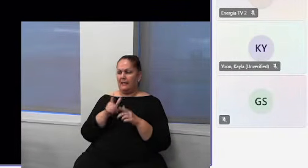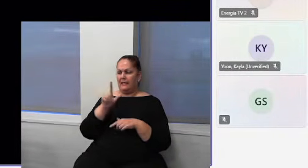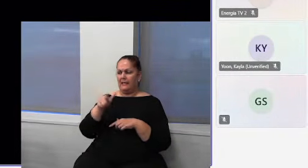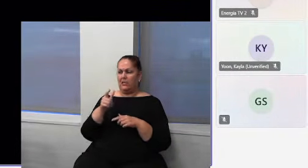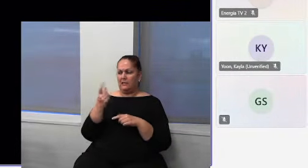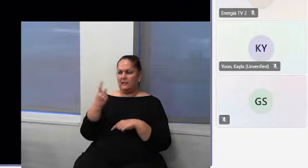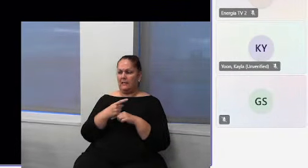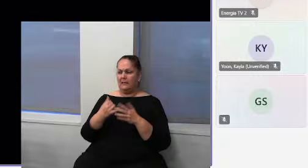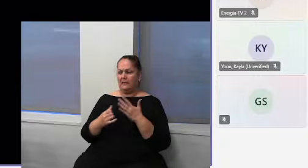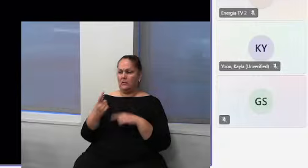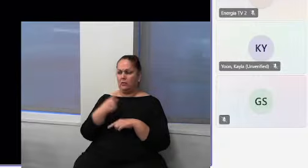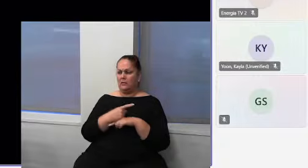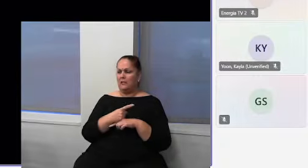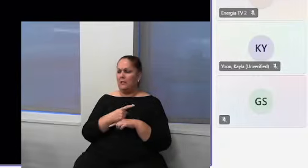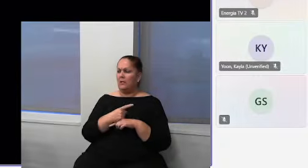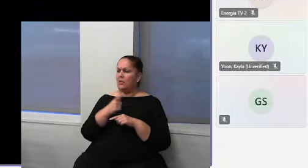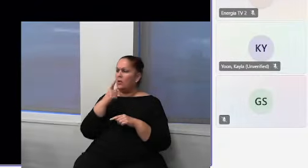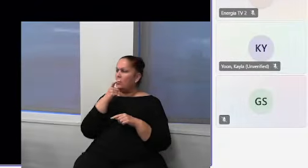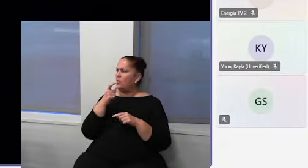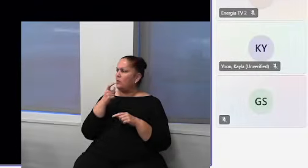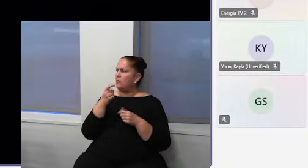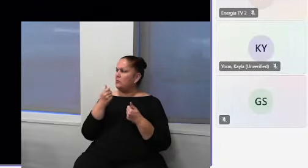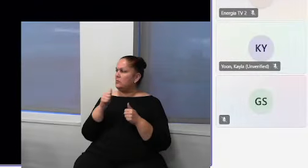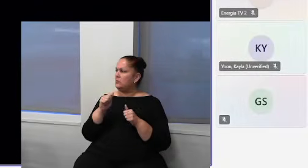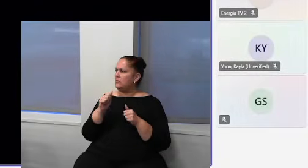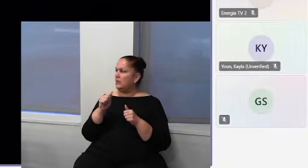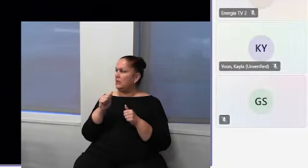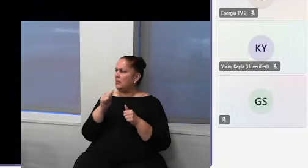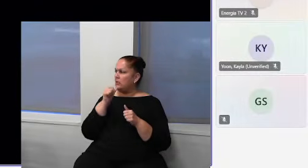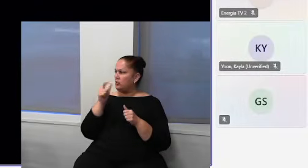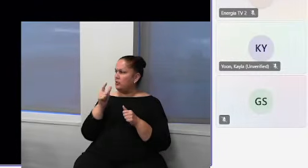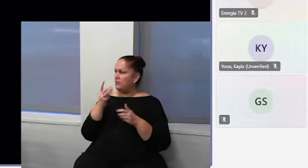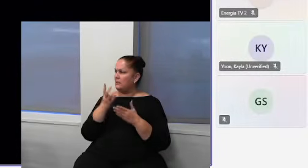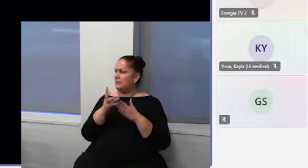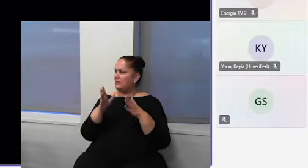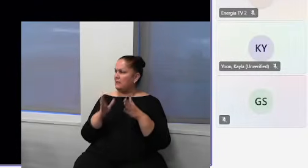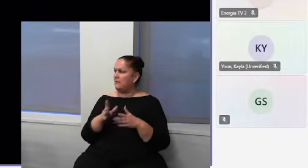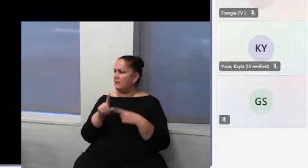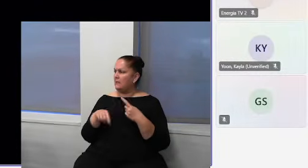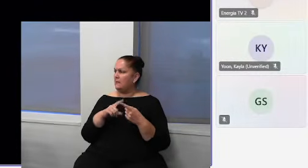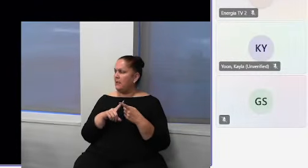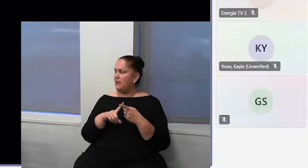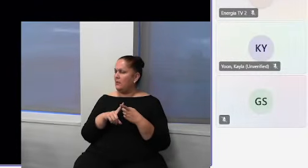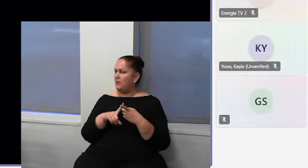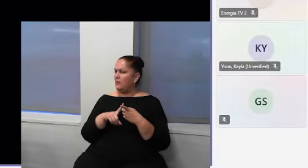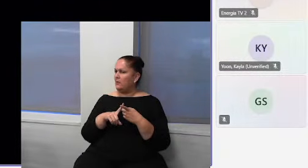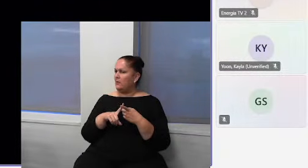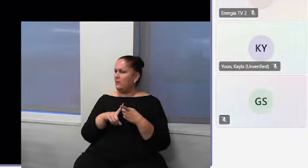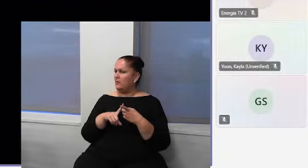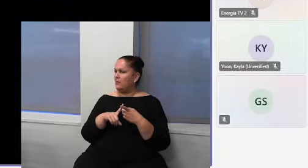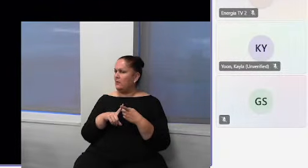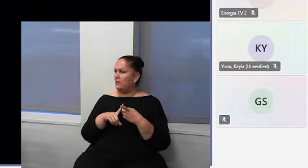later deadline than today. Who is it who intends, and she testifies about